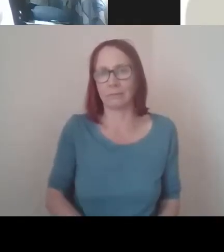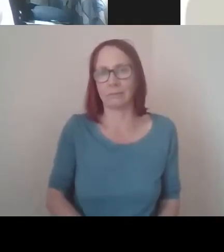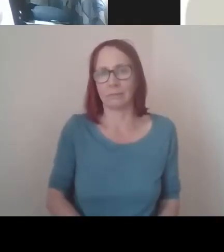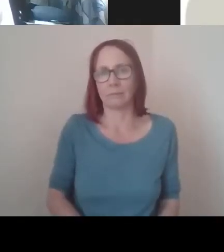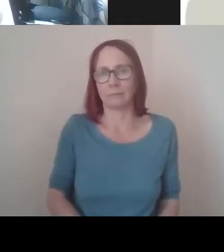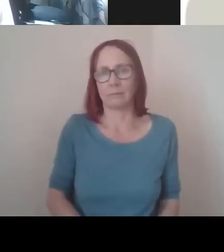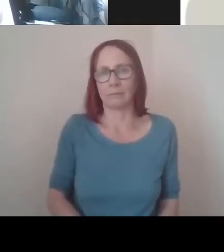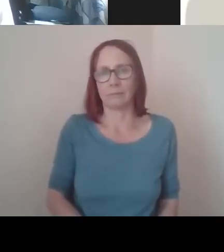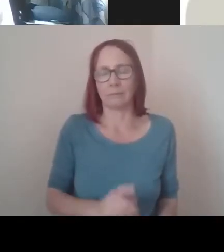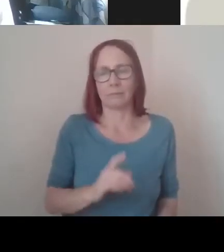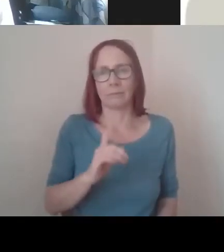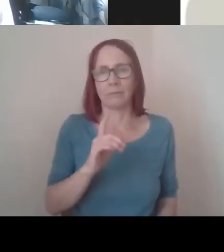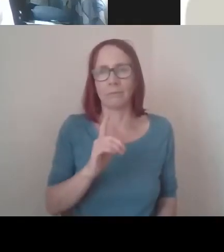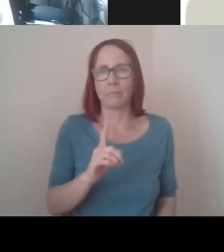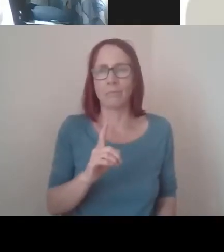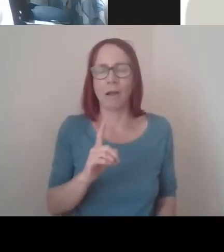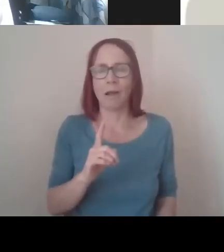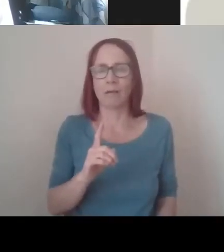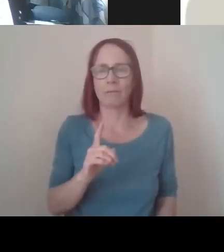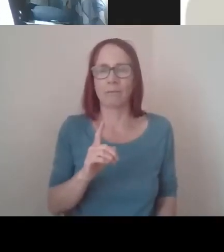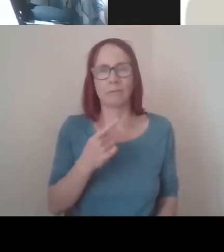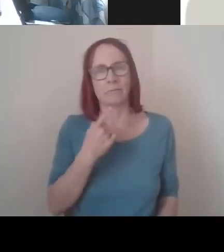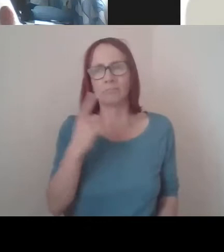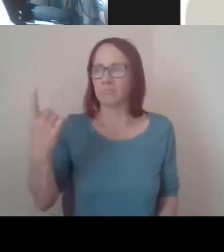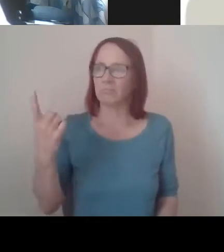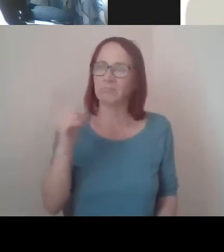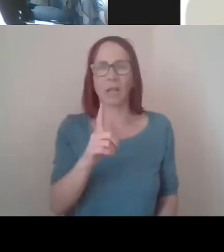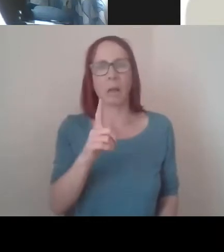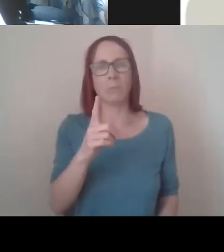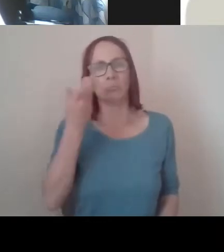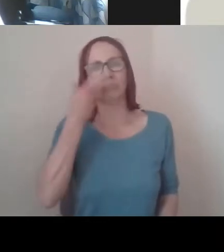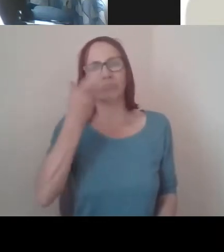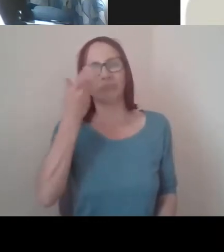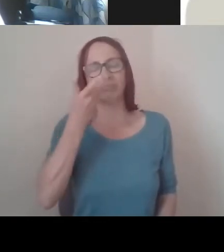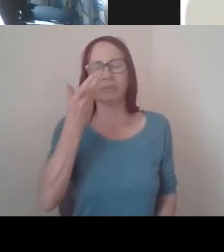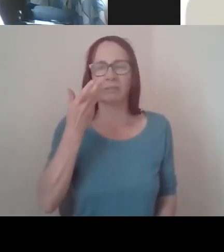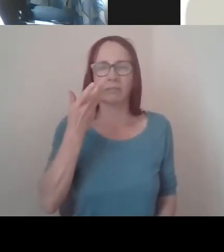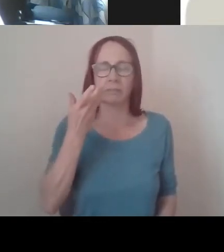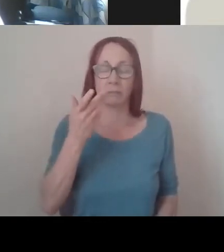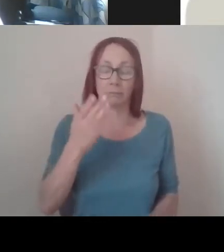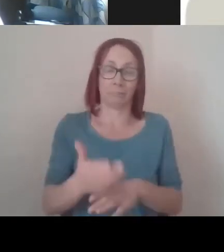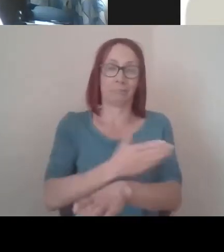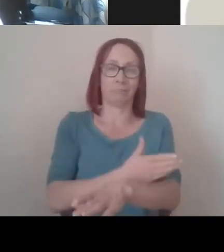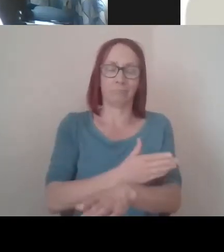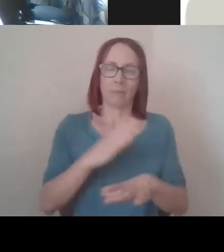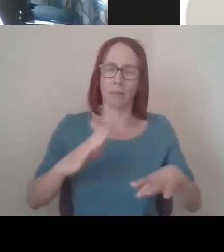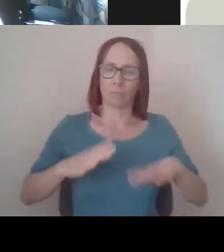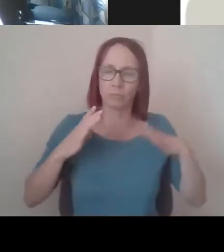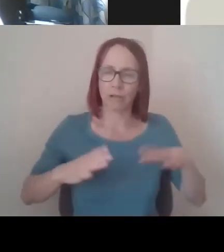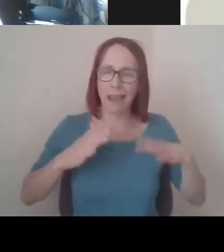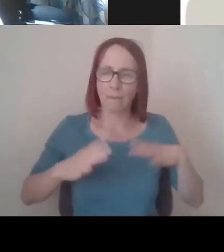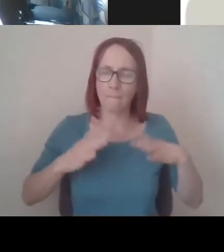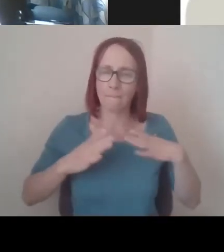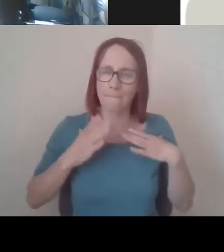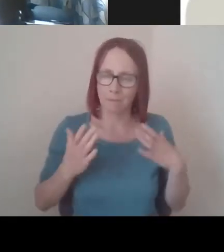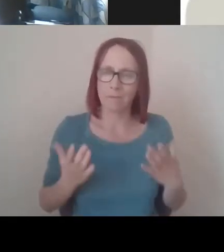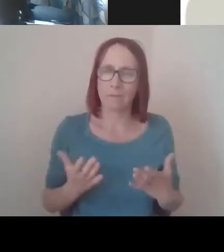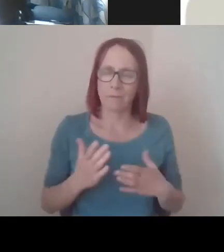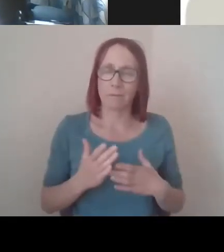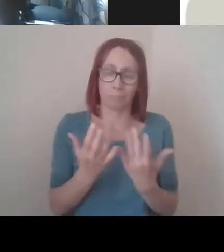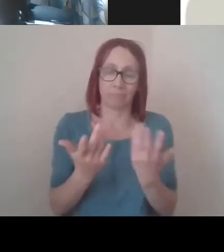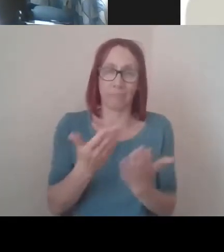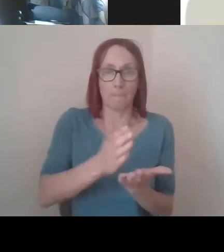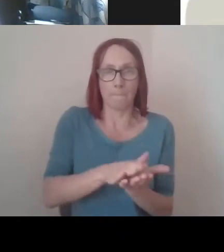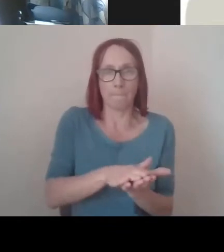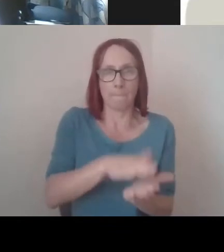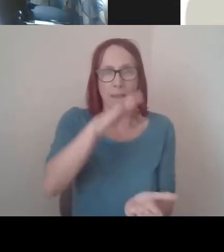they're not just about turning up and saying your piece. They do involve a lot of preparation. Sometimes you have a lot of paperwork